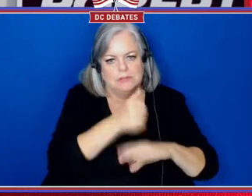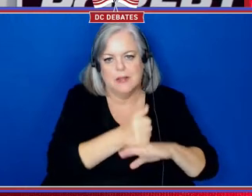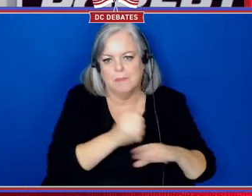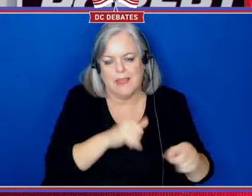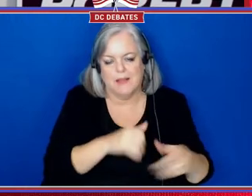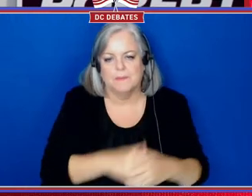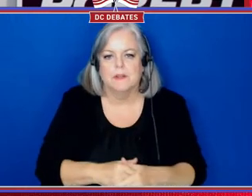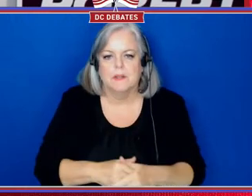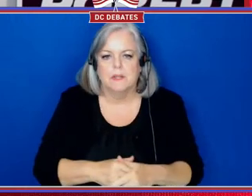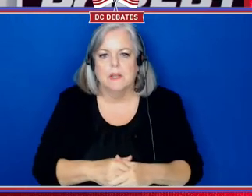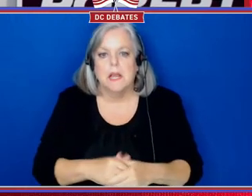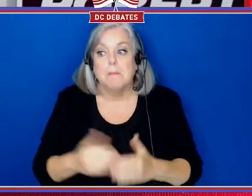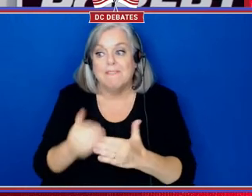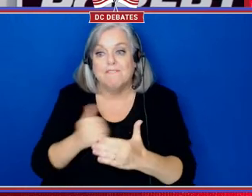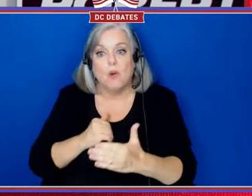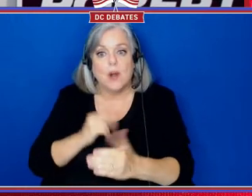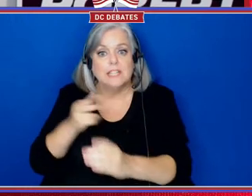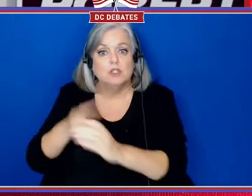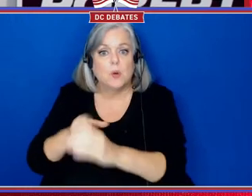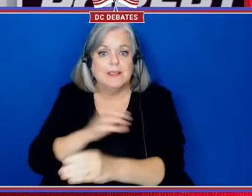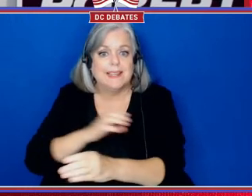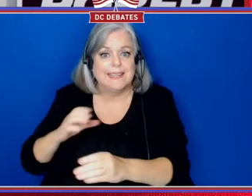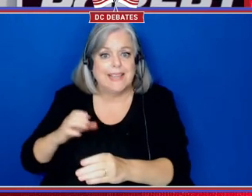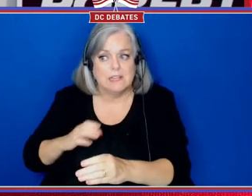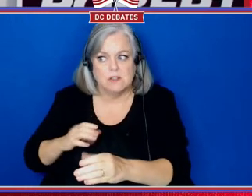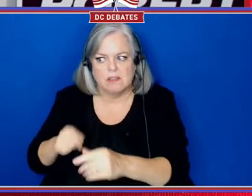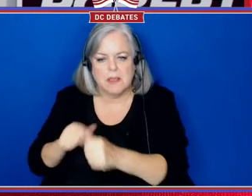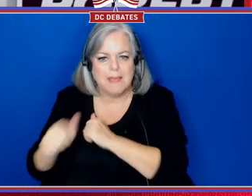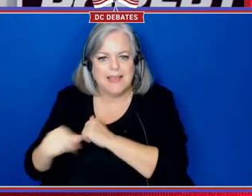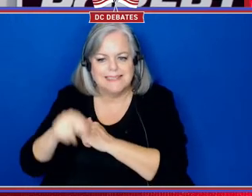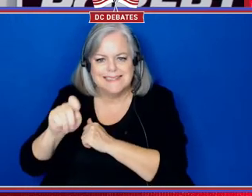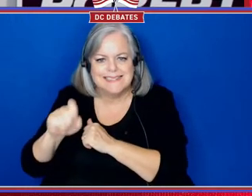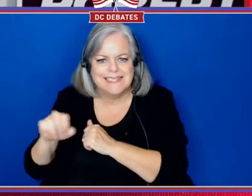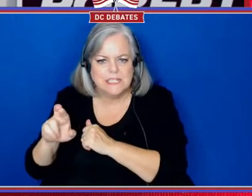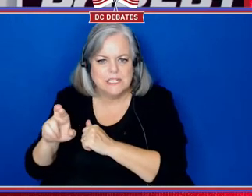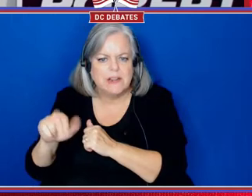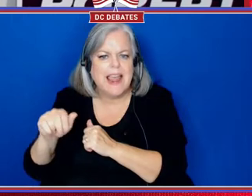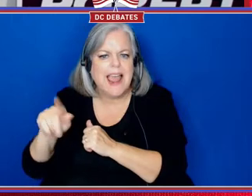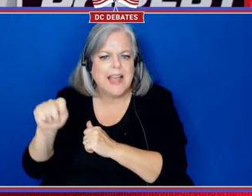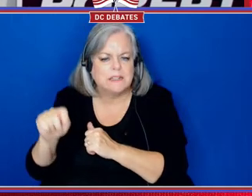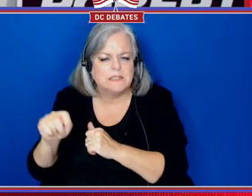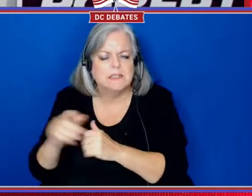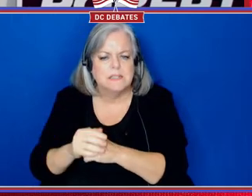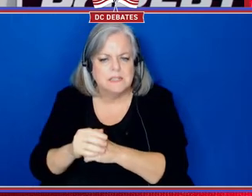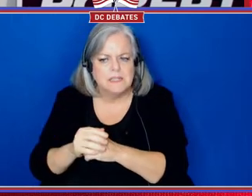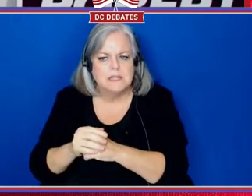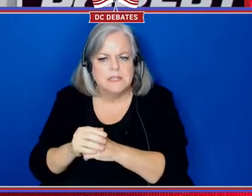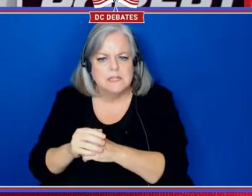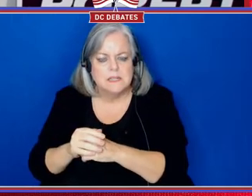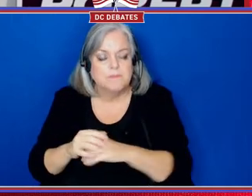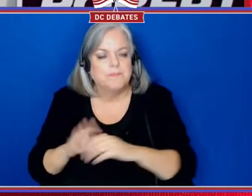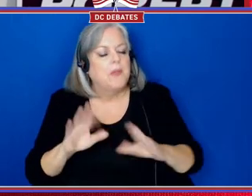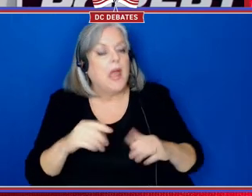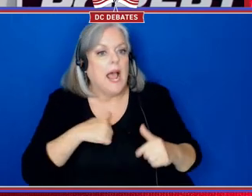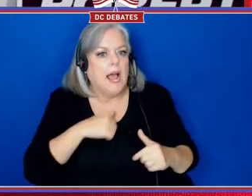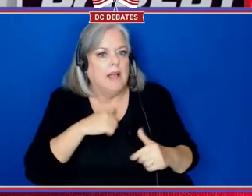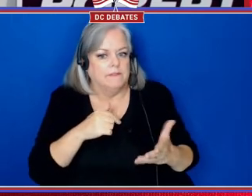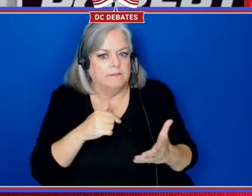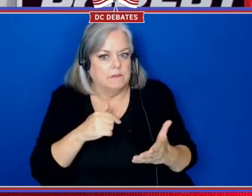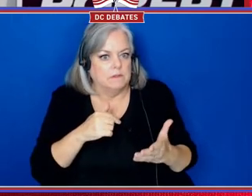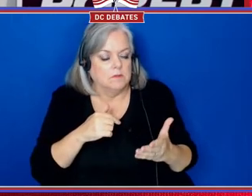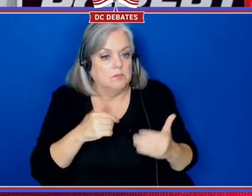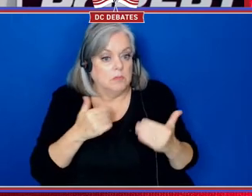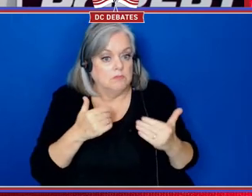Act. This has been an implementation issue. So, Mr. Butler, it's not that I haven't been doing the work. The problem is that we need a mayor